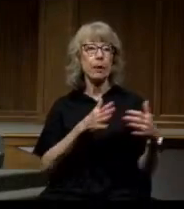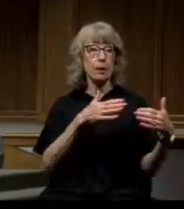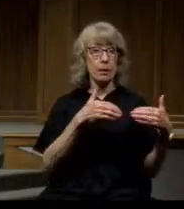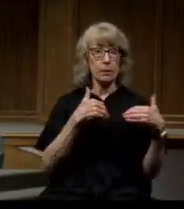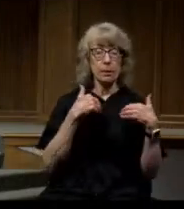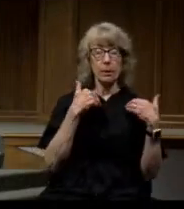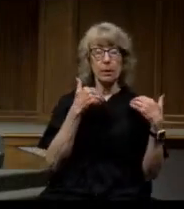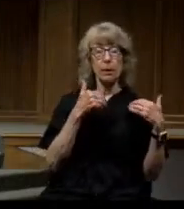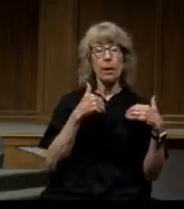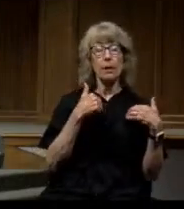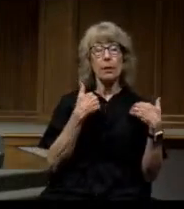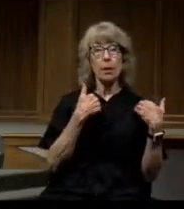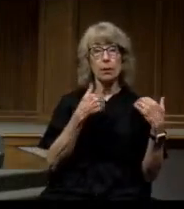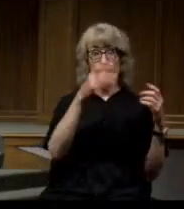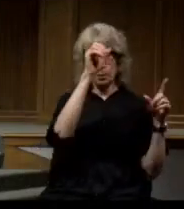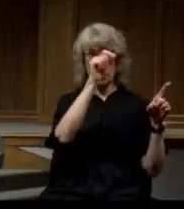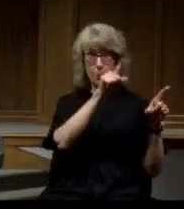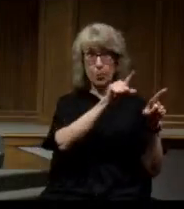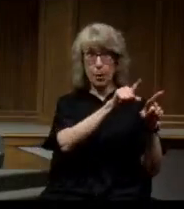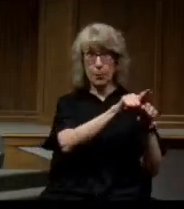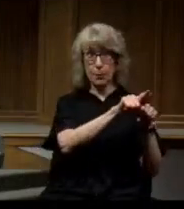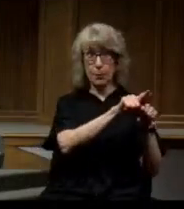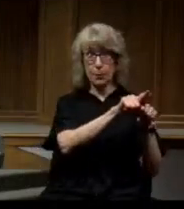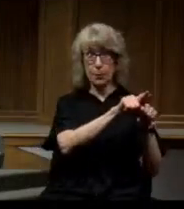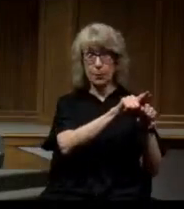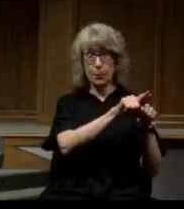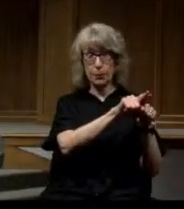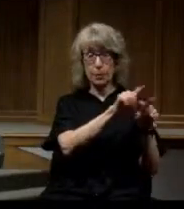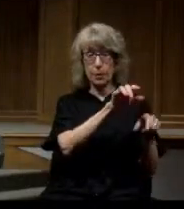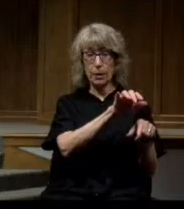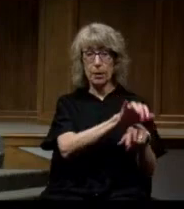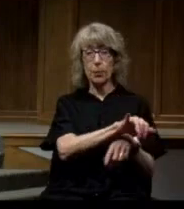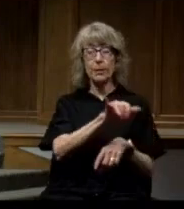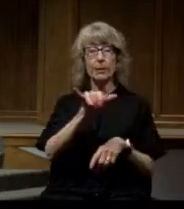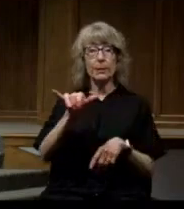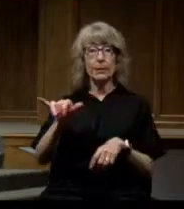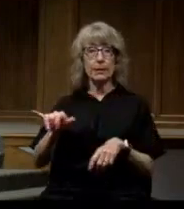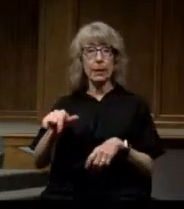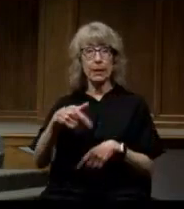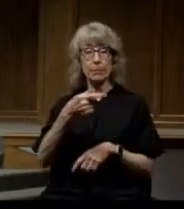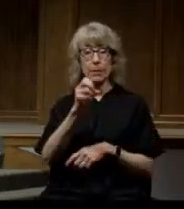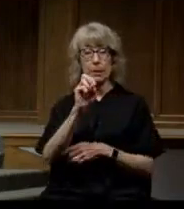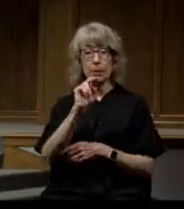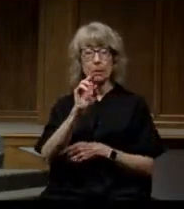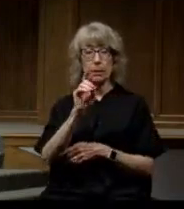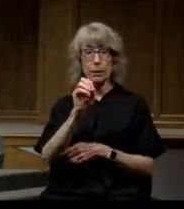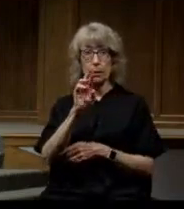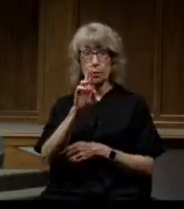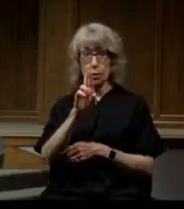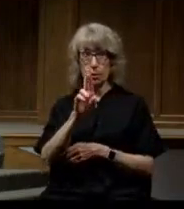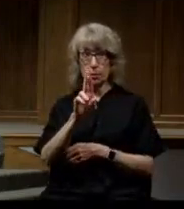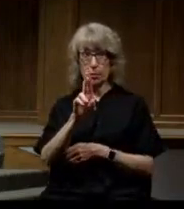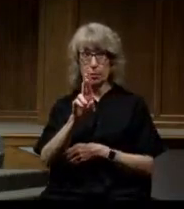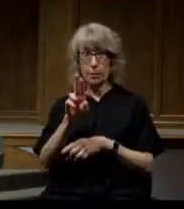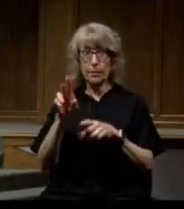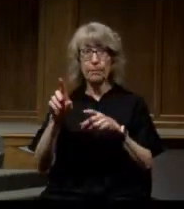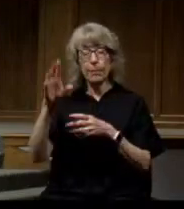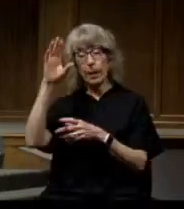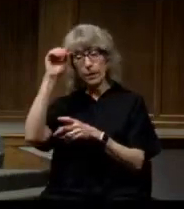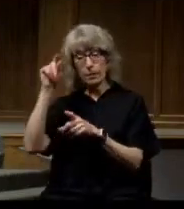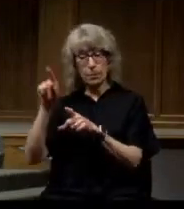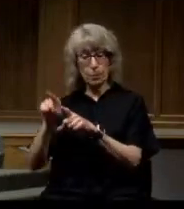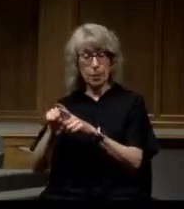same gender as the older brother. It's often very hard for people